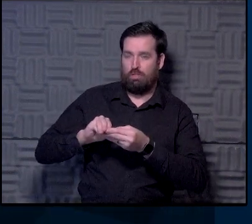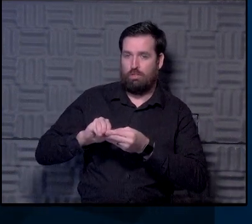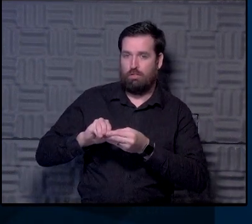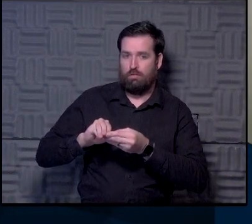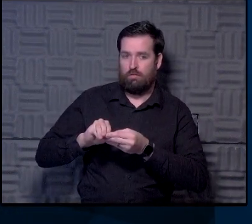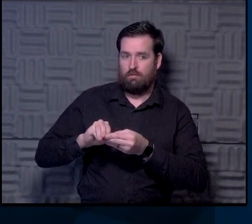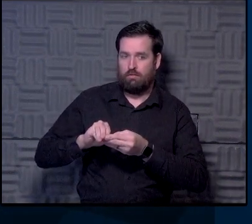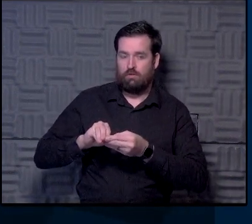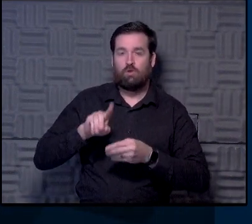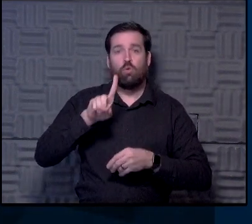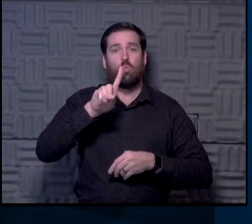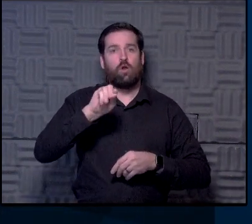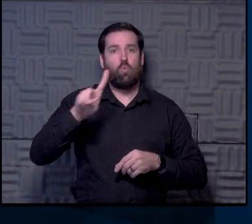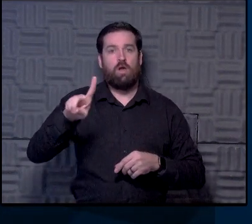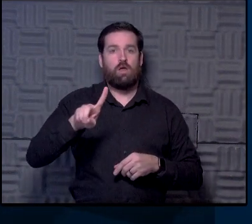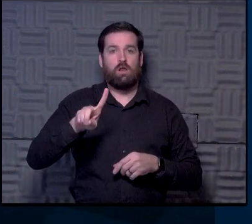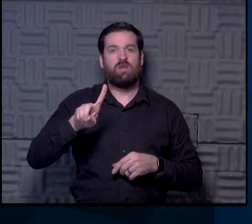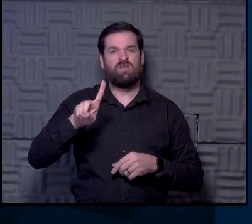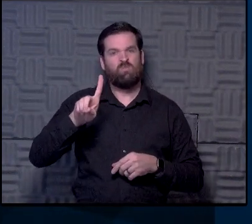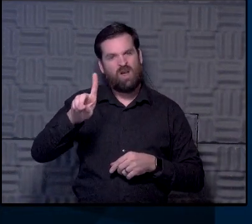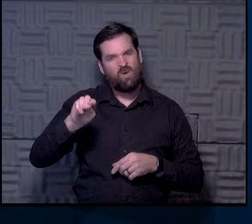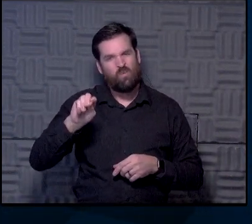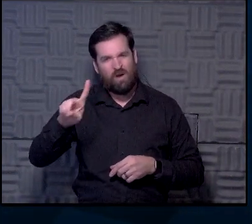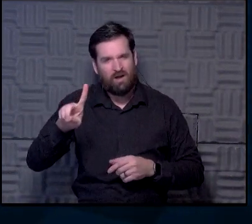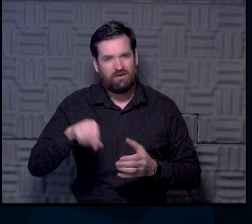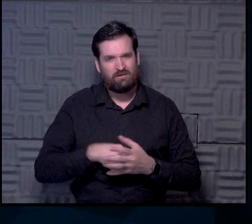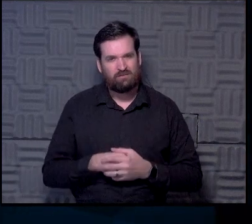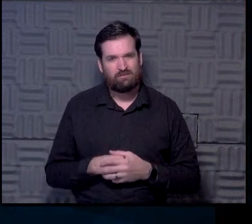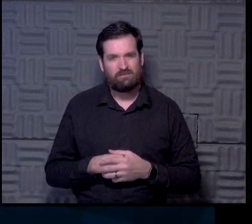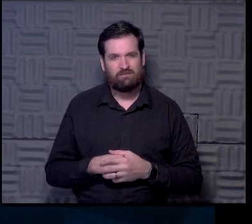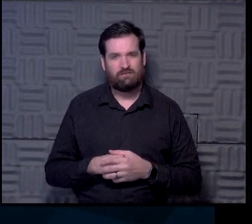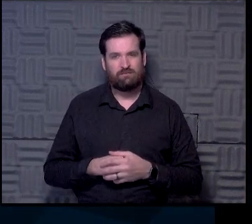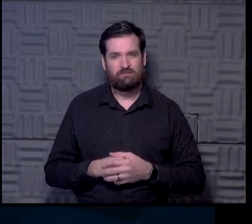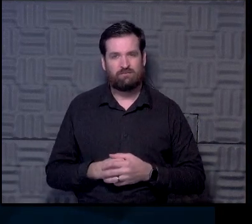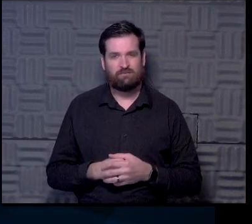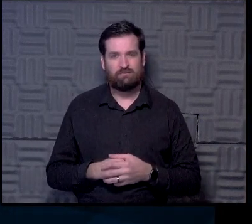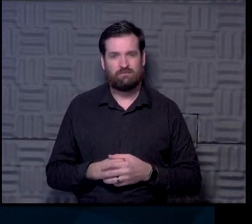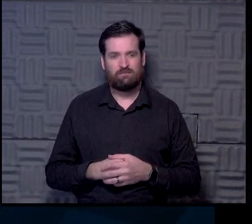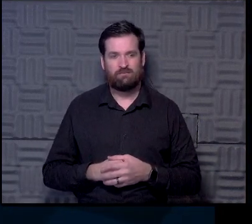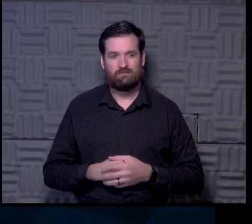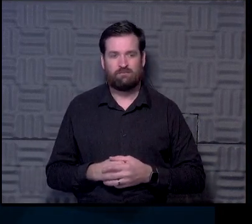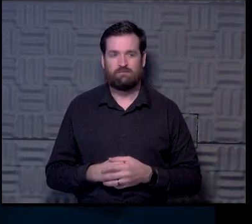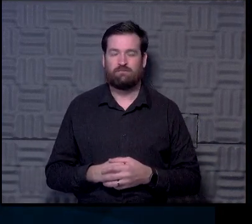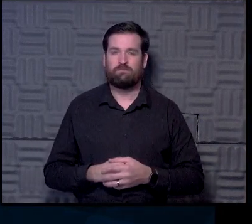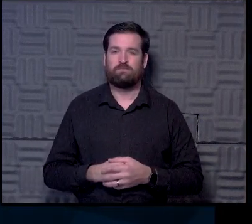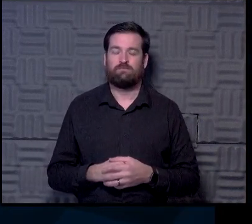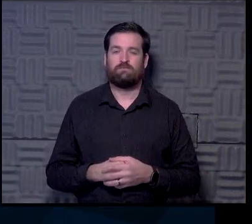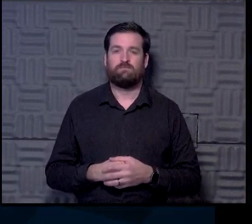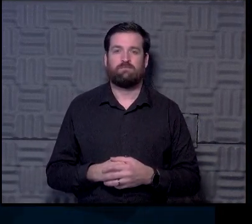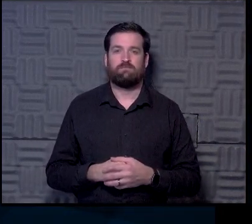now. 101 acute infections in the hospital.